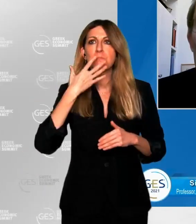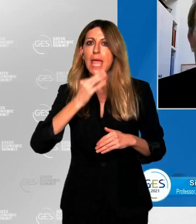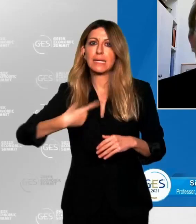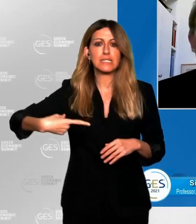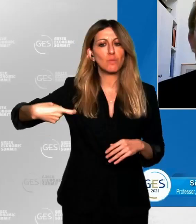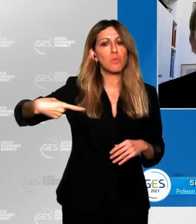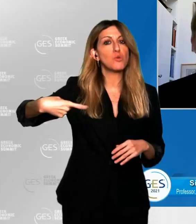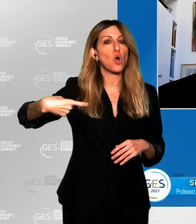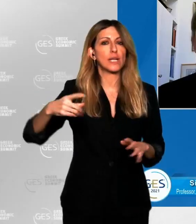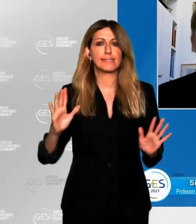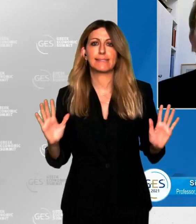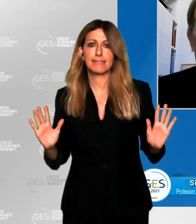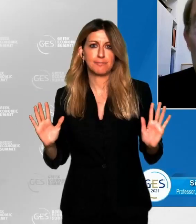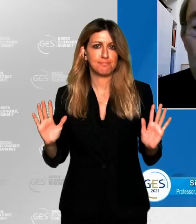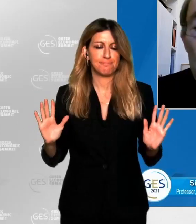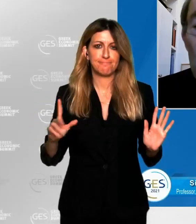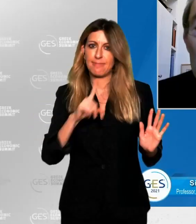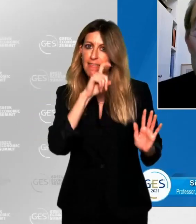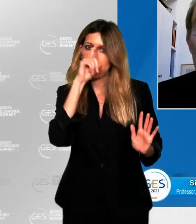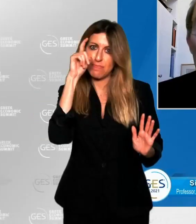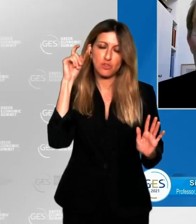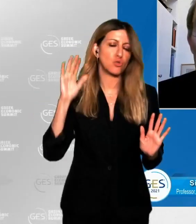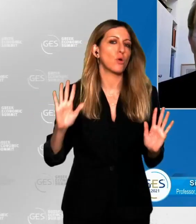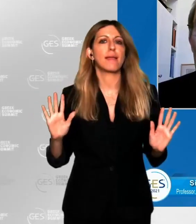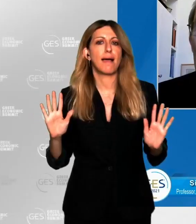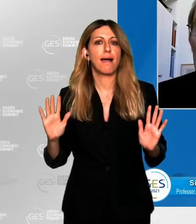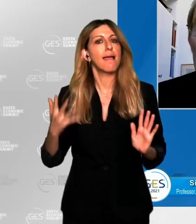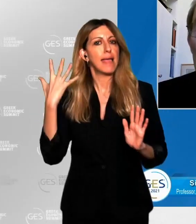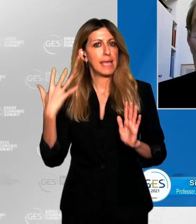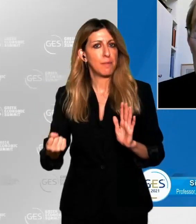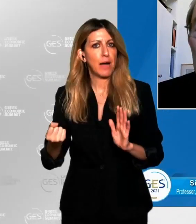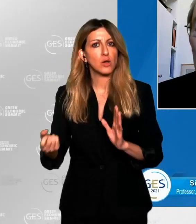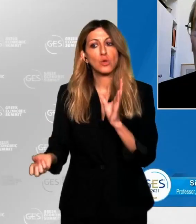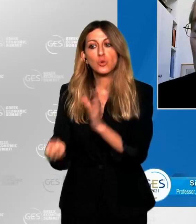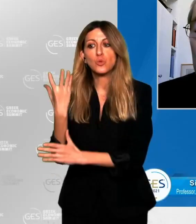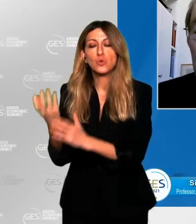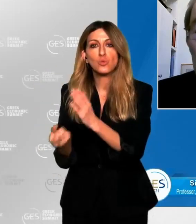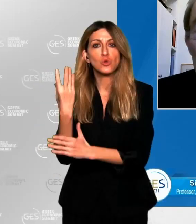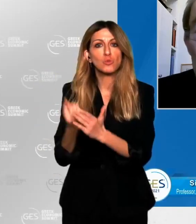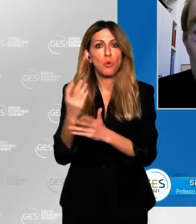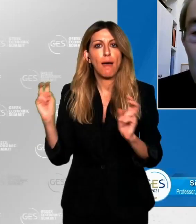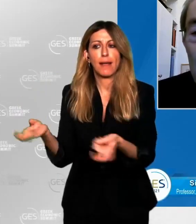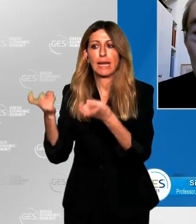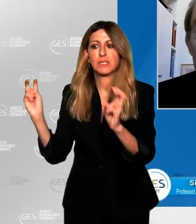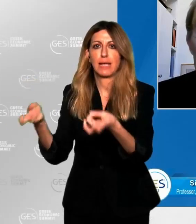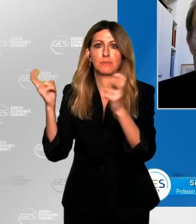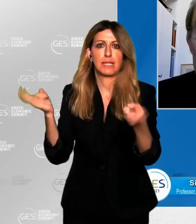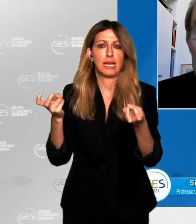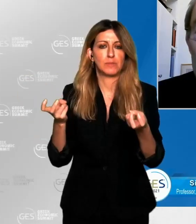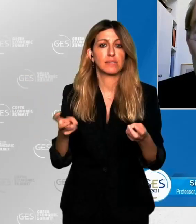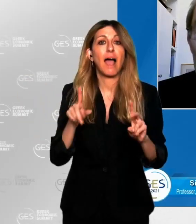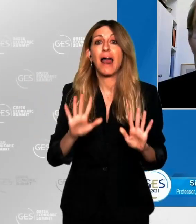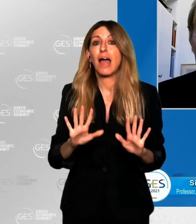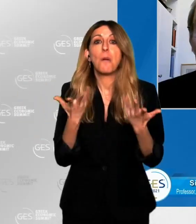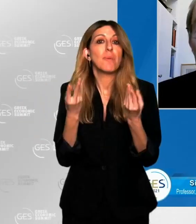about the transition from what we had before to what new jobs will be